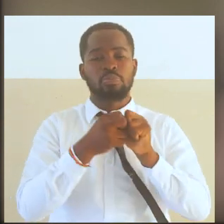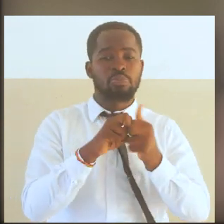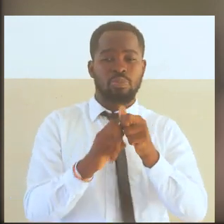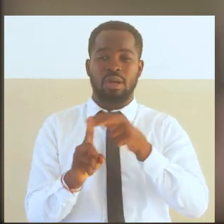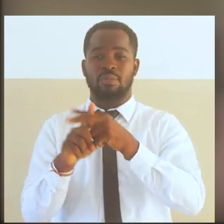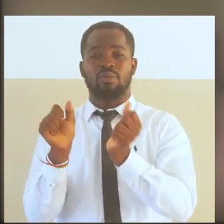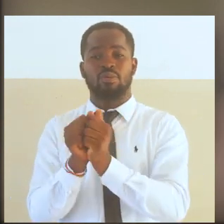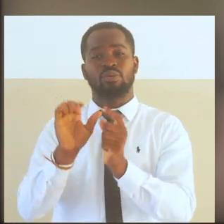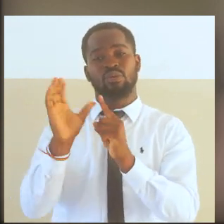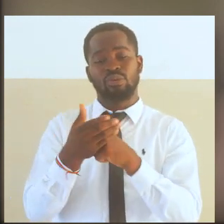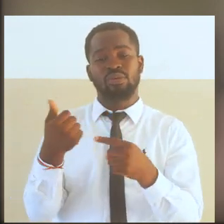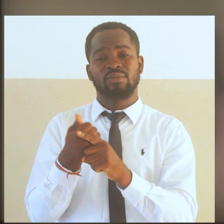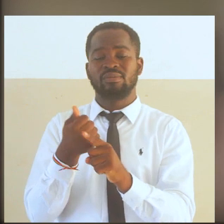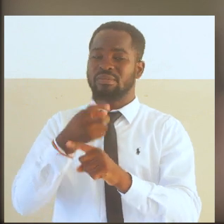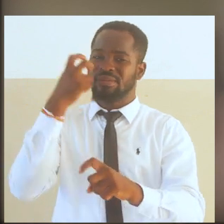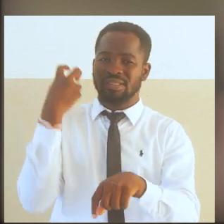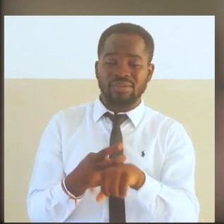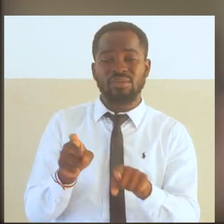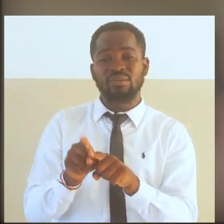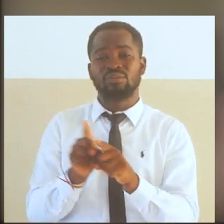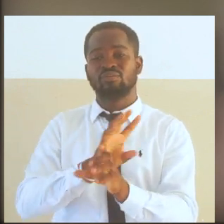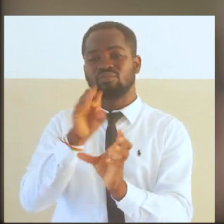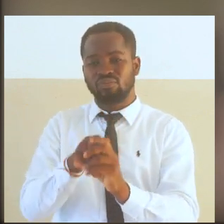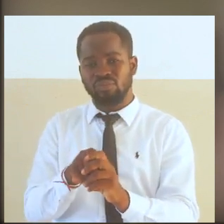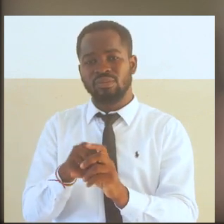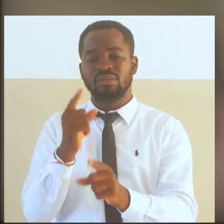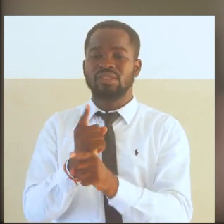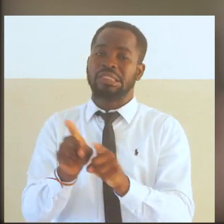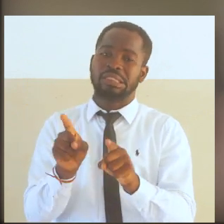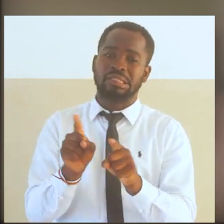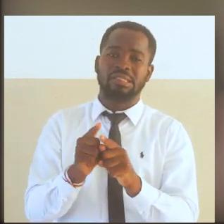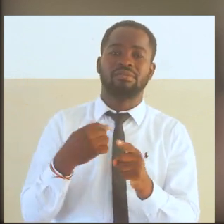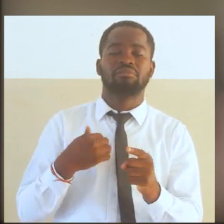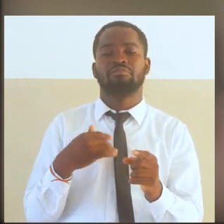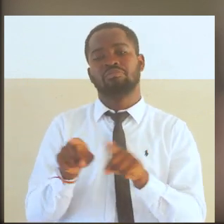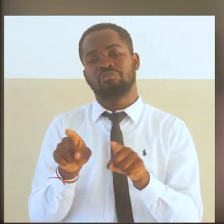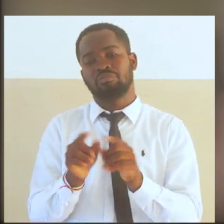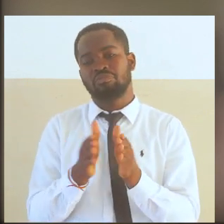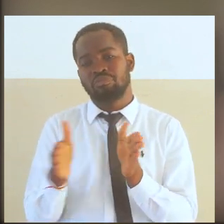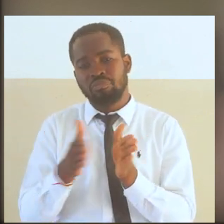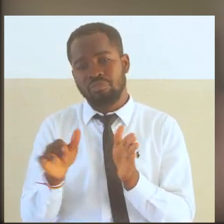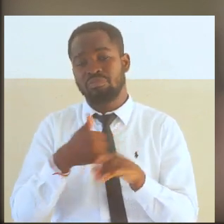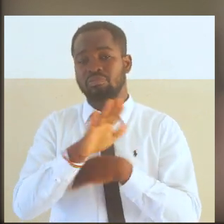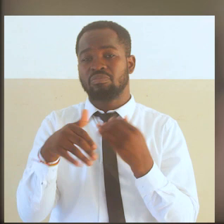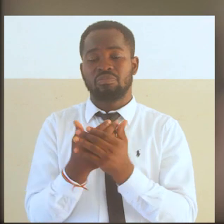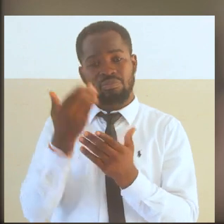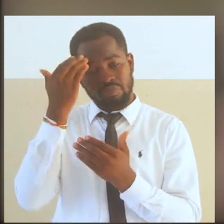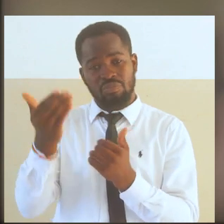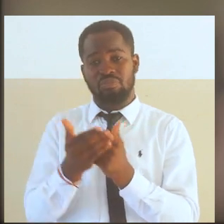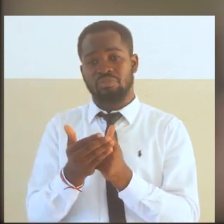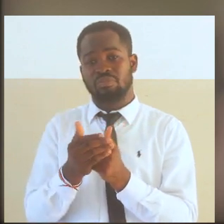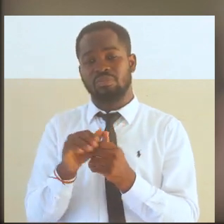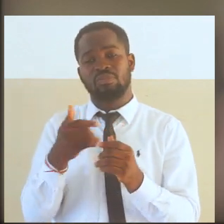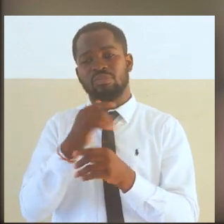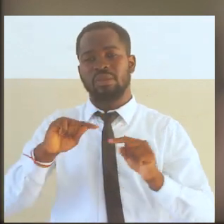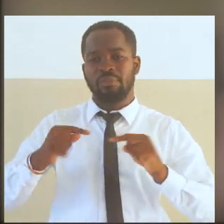condition makes it very difficult to live with, just as it is very expensive to manage. The